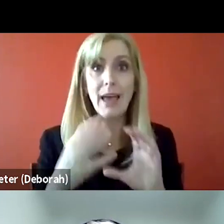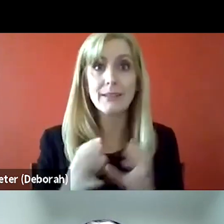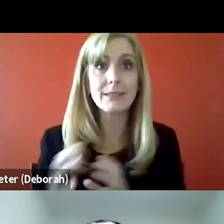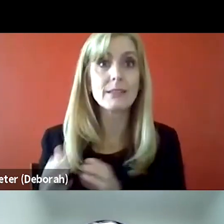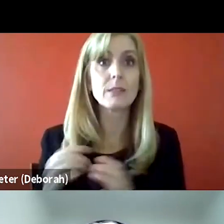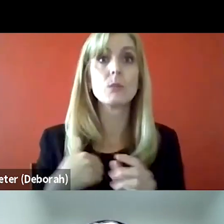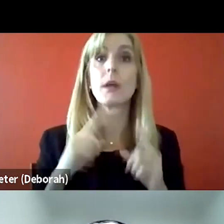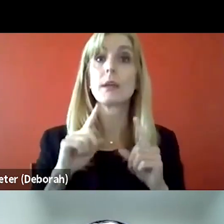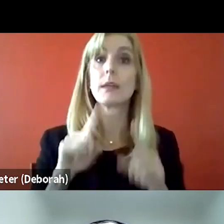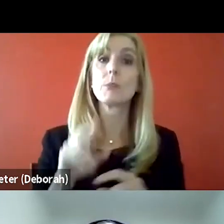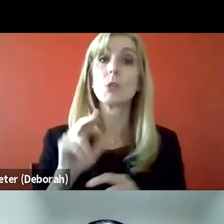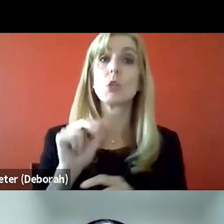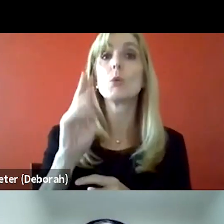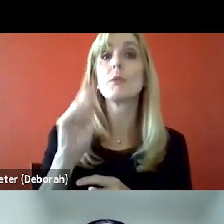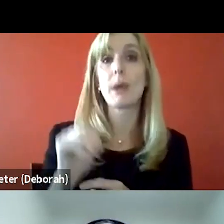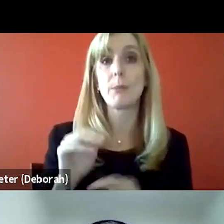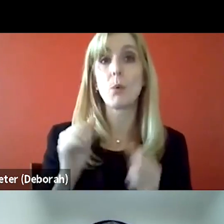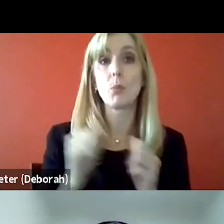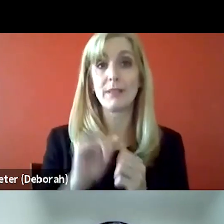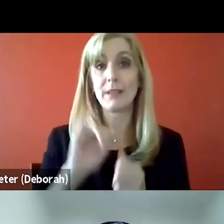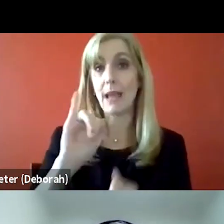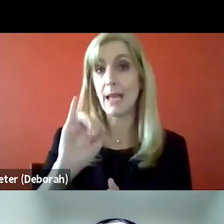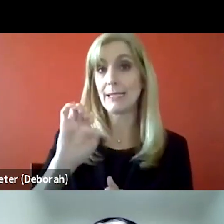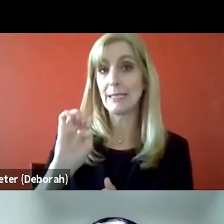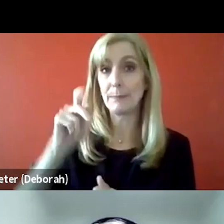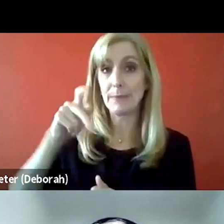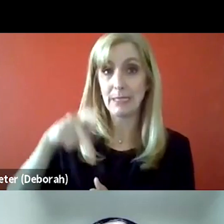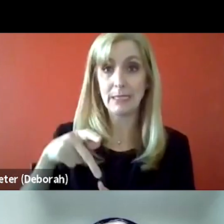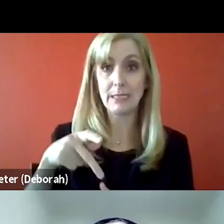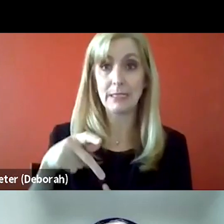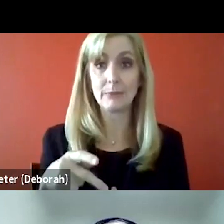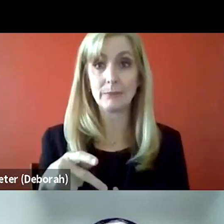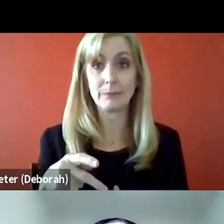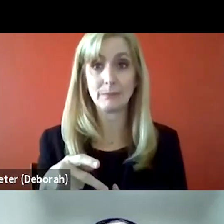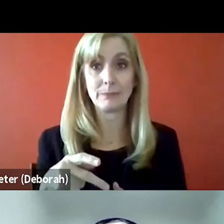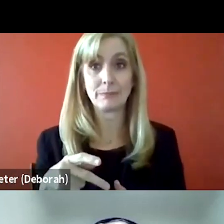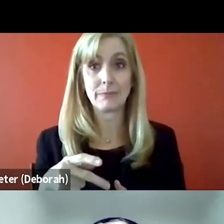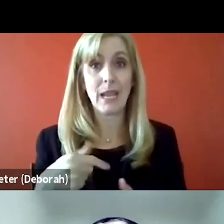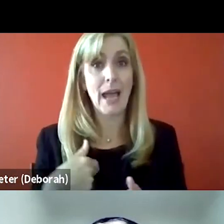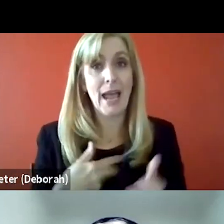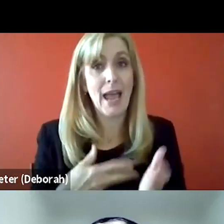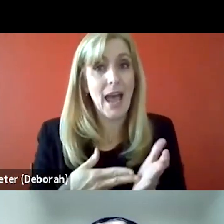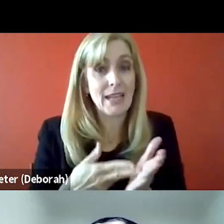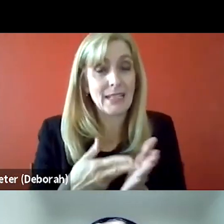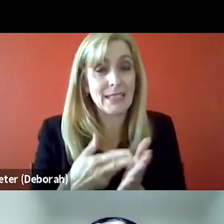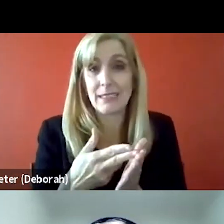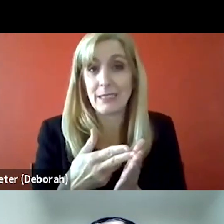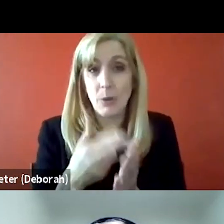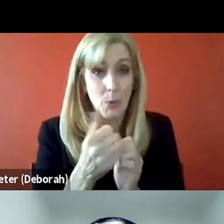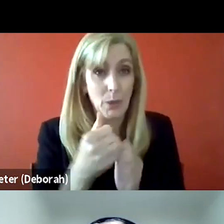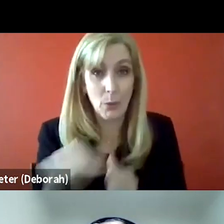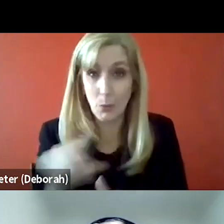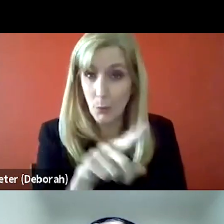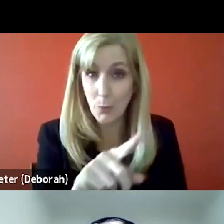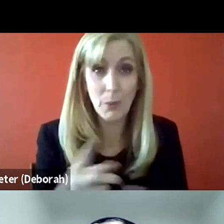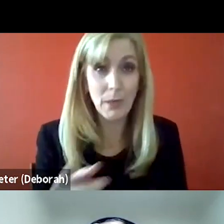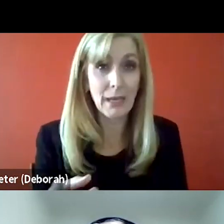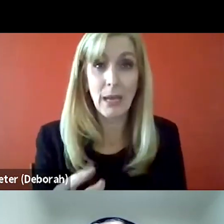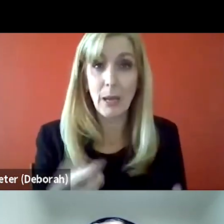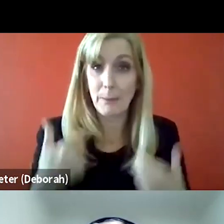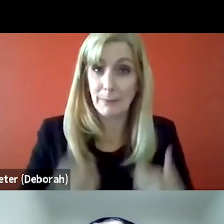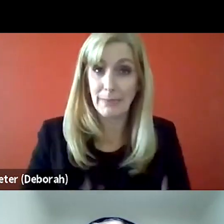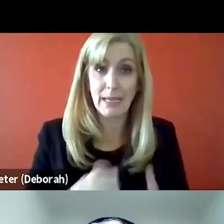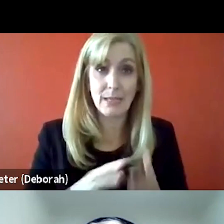U of M with a IEP, and I honestly, to be honest with you guys, as a